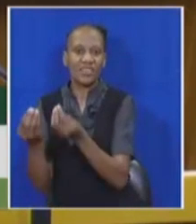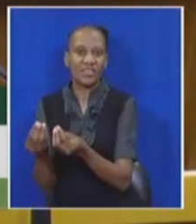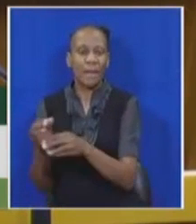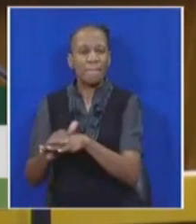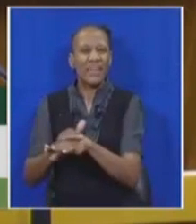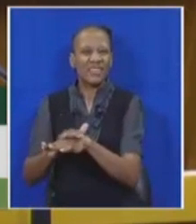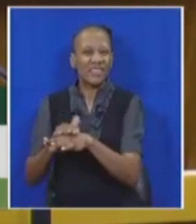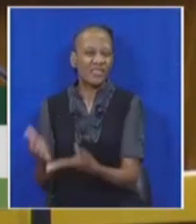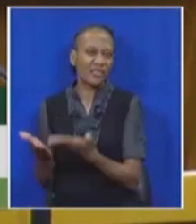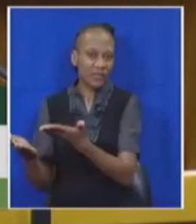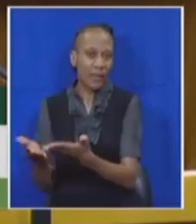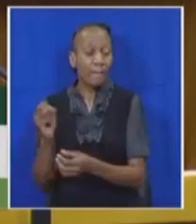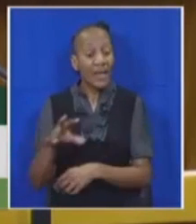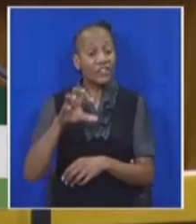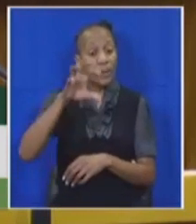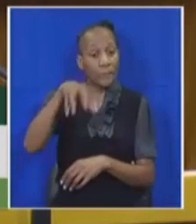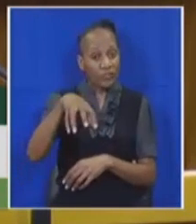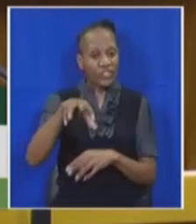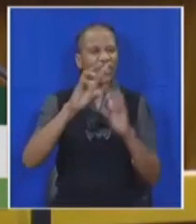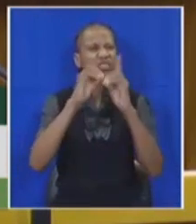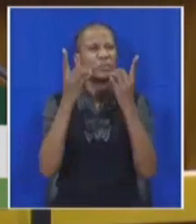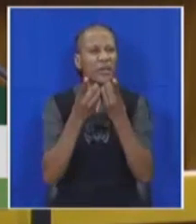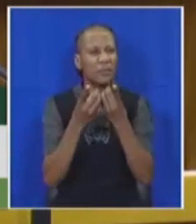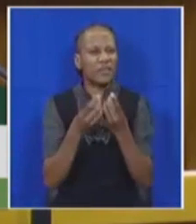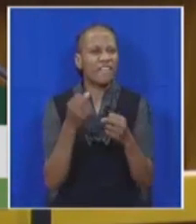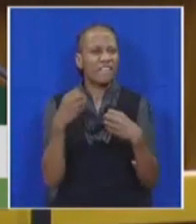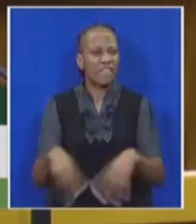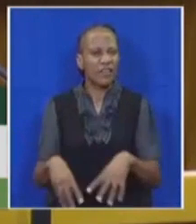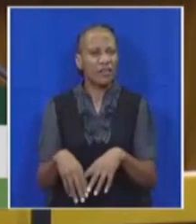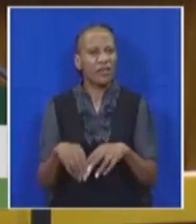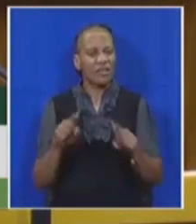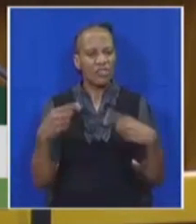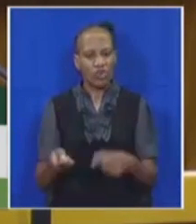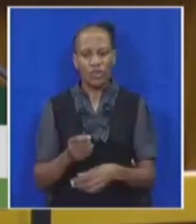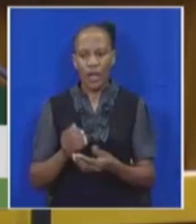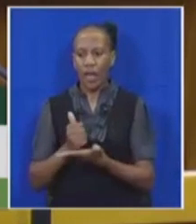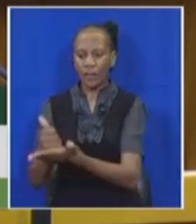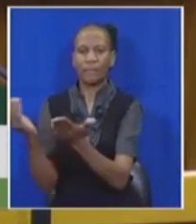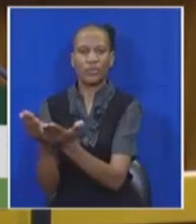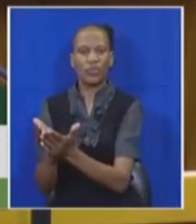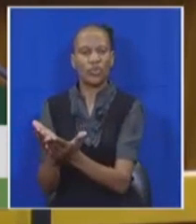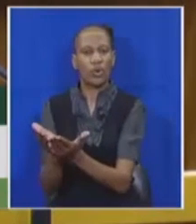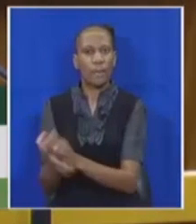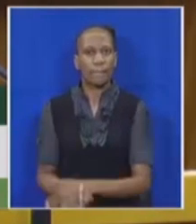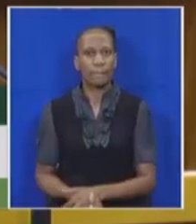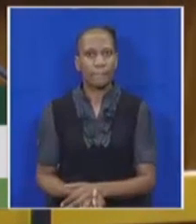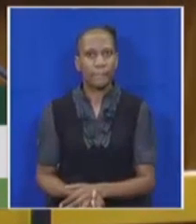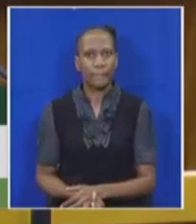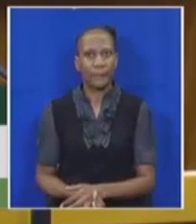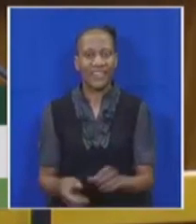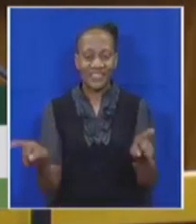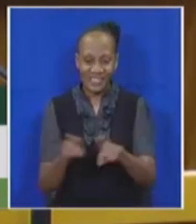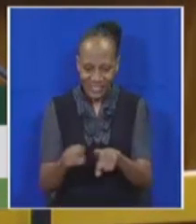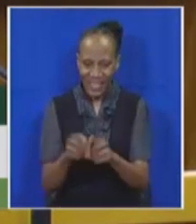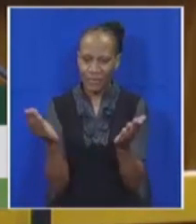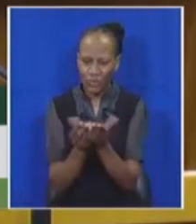Education Department failed to spend 530 million meant for infrastructure at schools. How many more